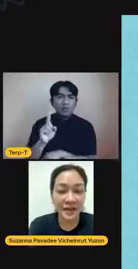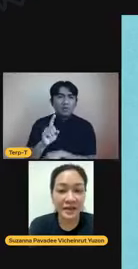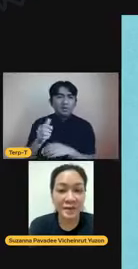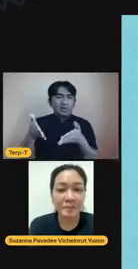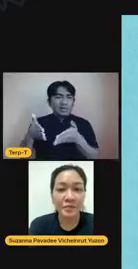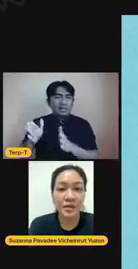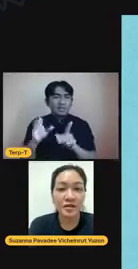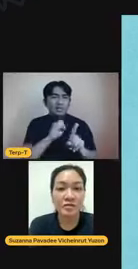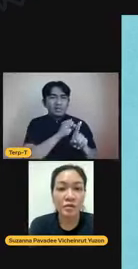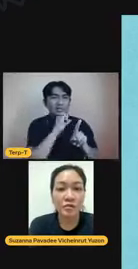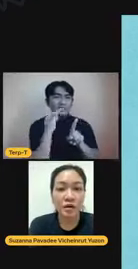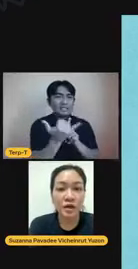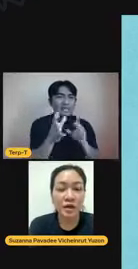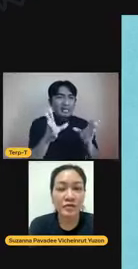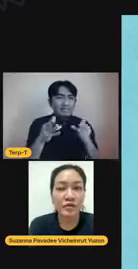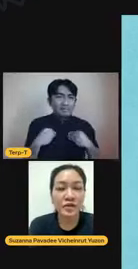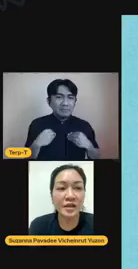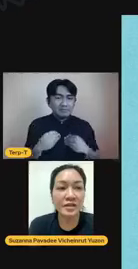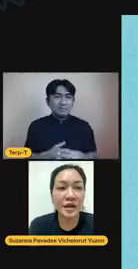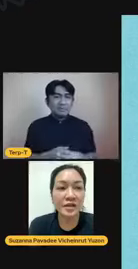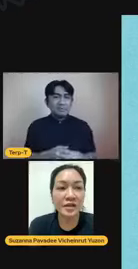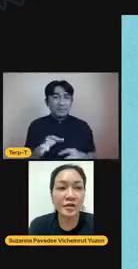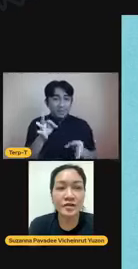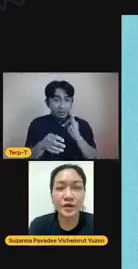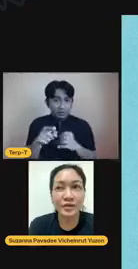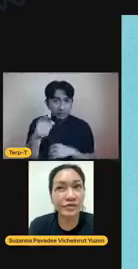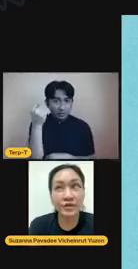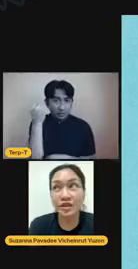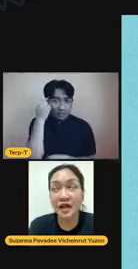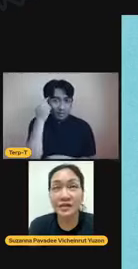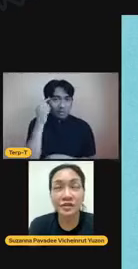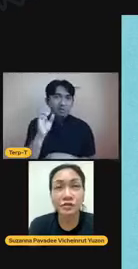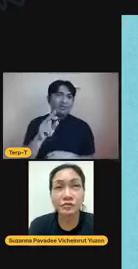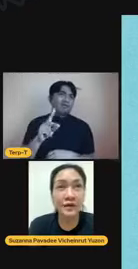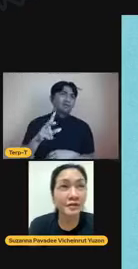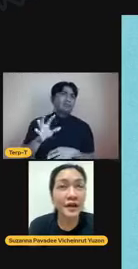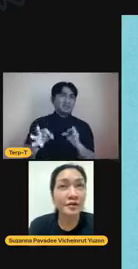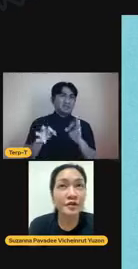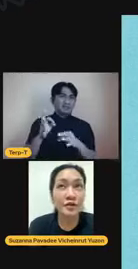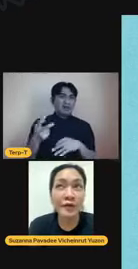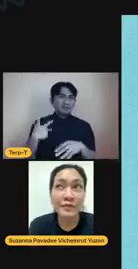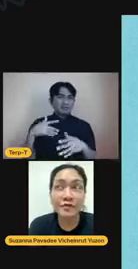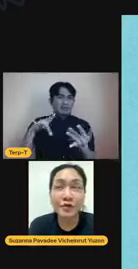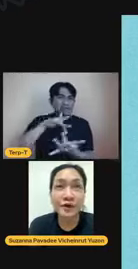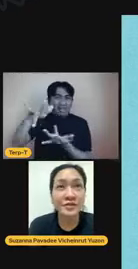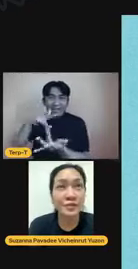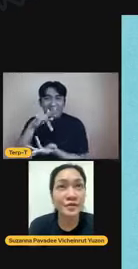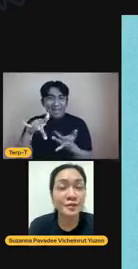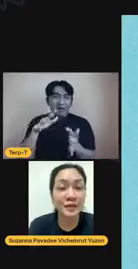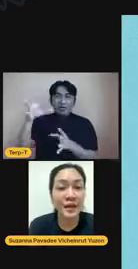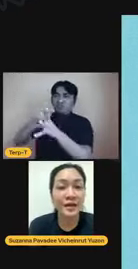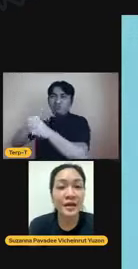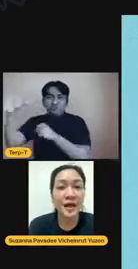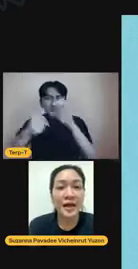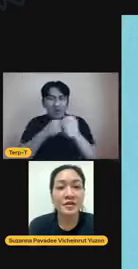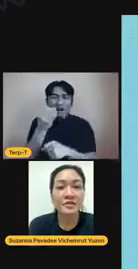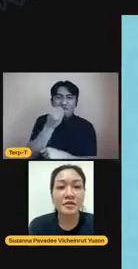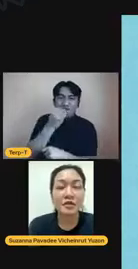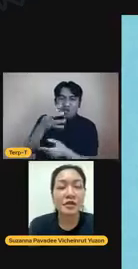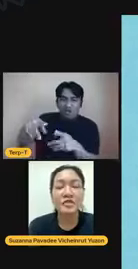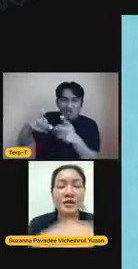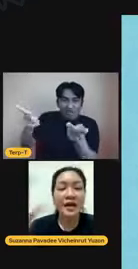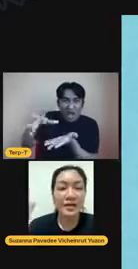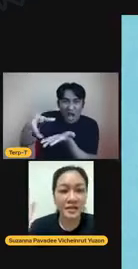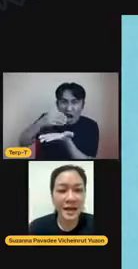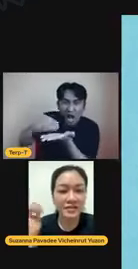our society. So if you think that, you know, it's okay for your child to run around or to grab food off someone's plate, and you